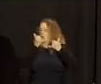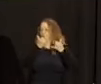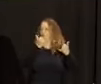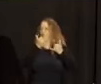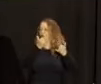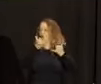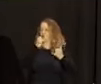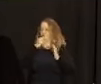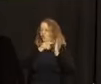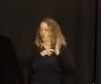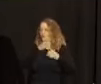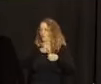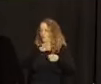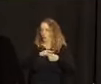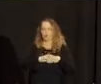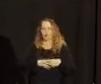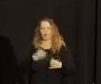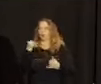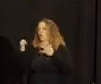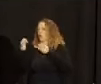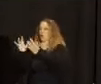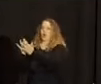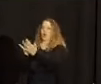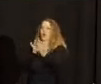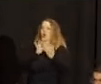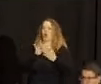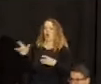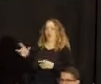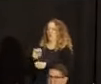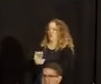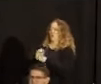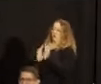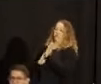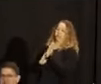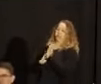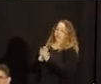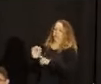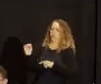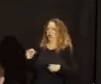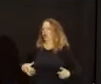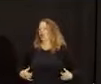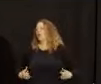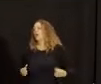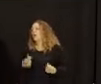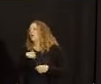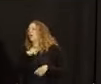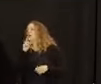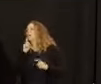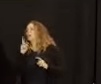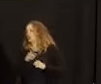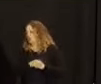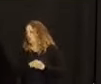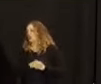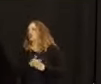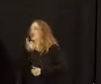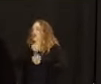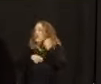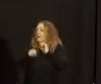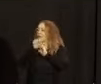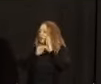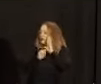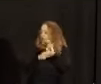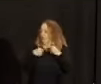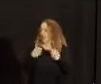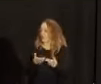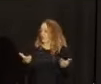to register voters. They did incredible work, and we need to make sure that the disability community in every state is resourced